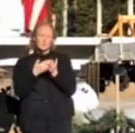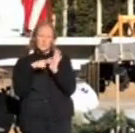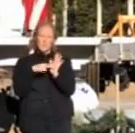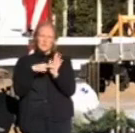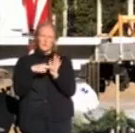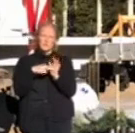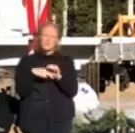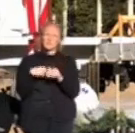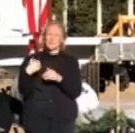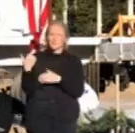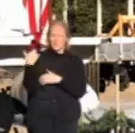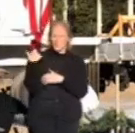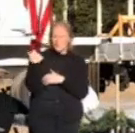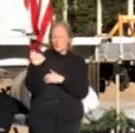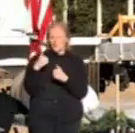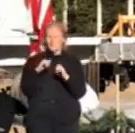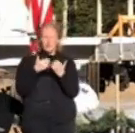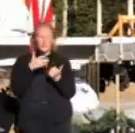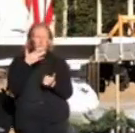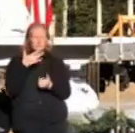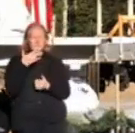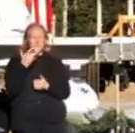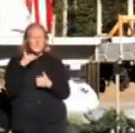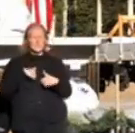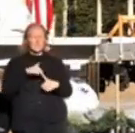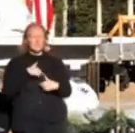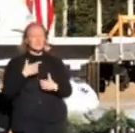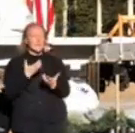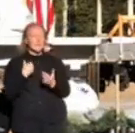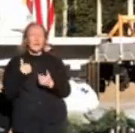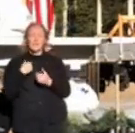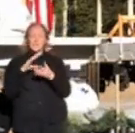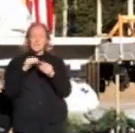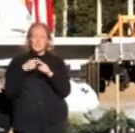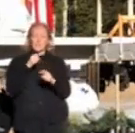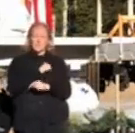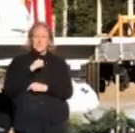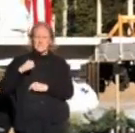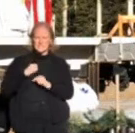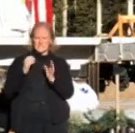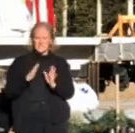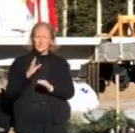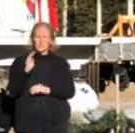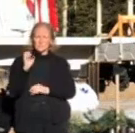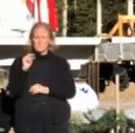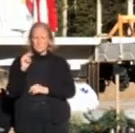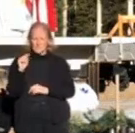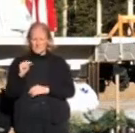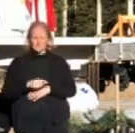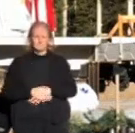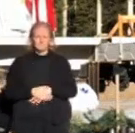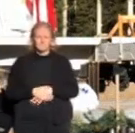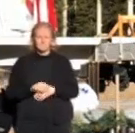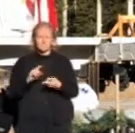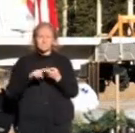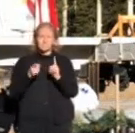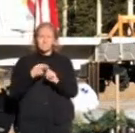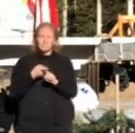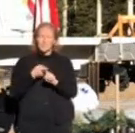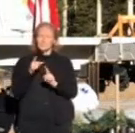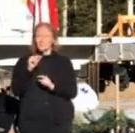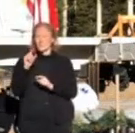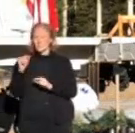just how lucky we are. And with that, I also have a message from Senator Bennett. Friends, 2020 has been a hard year for our